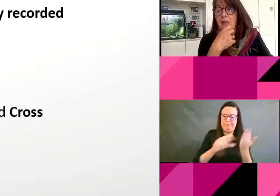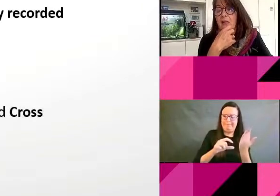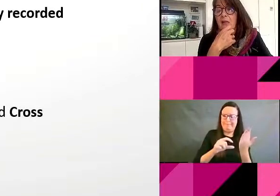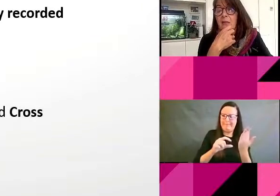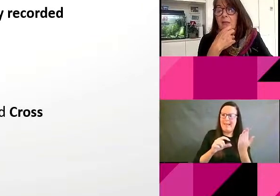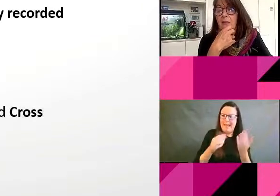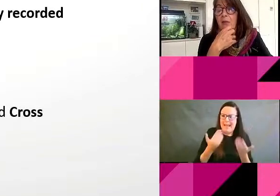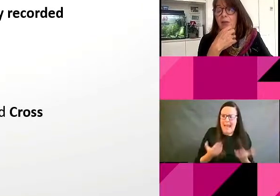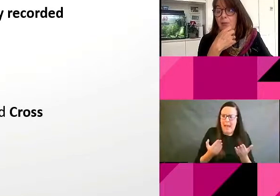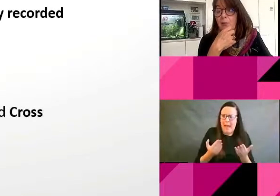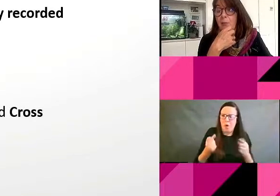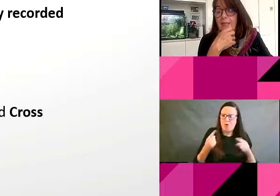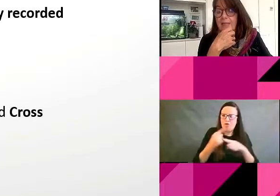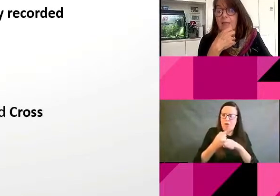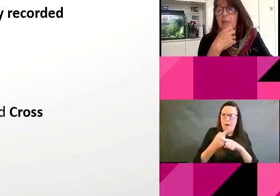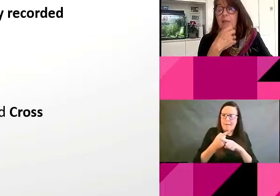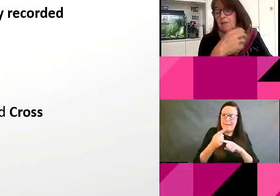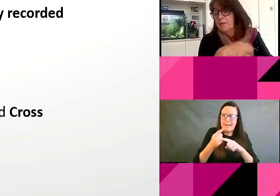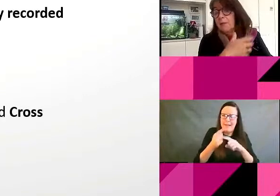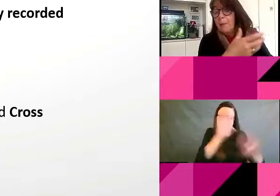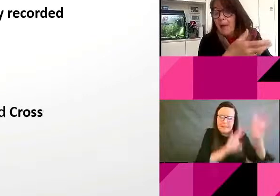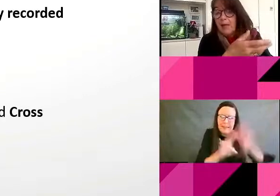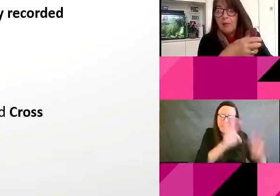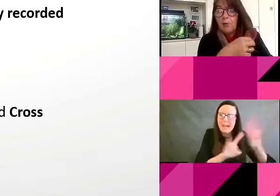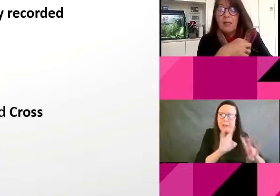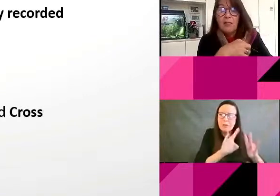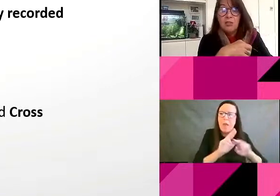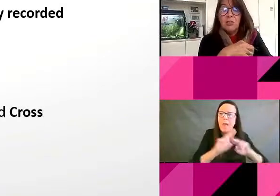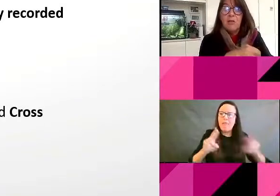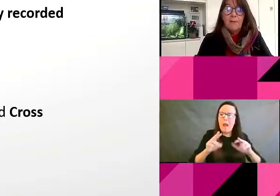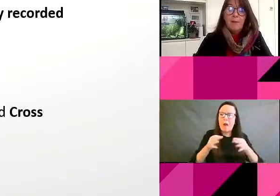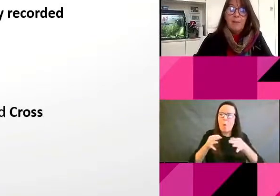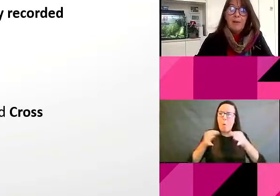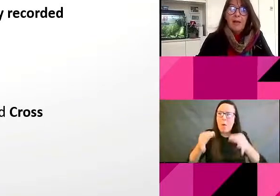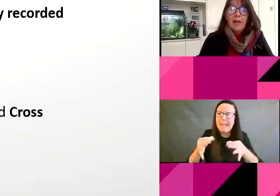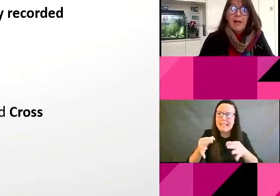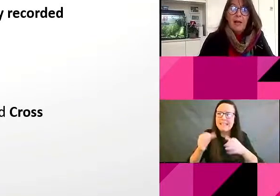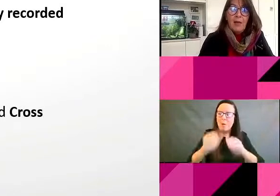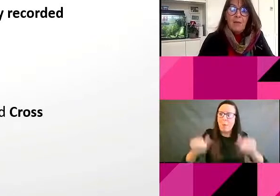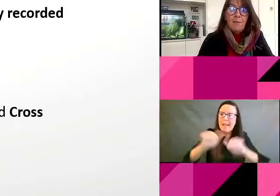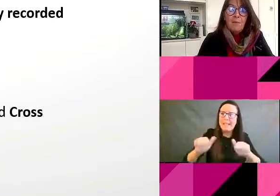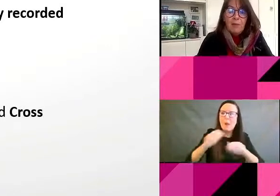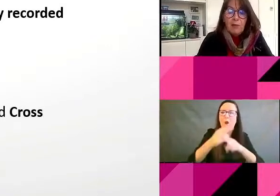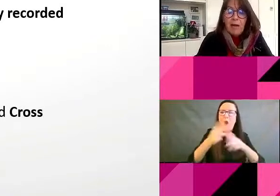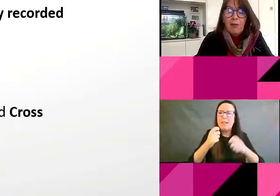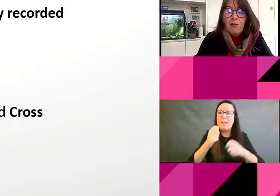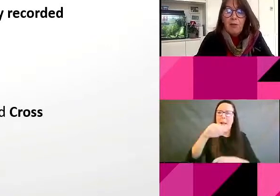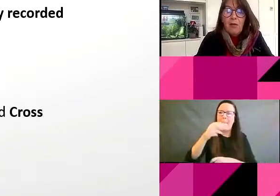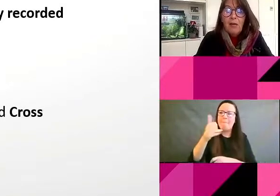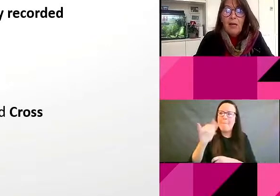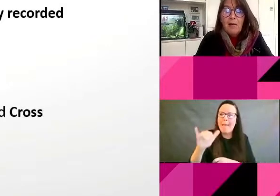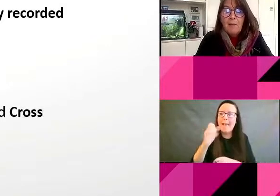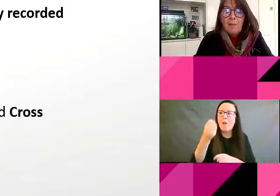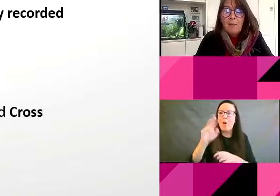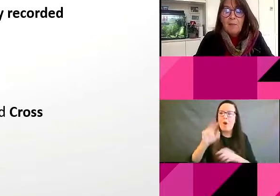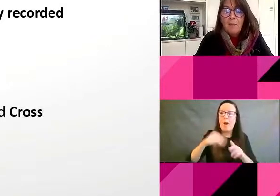cross-examination rather than waiting till May or next year. We carry